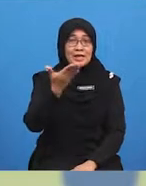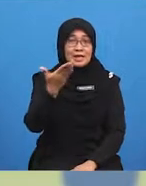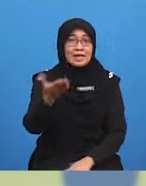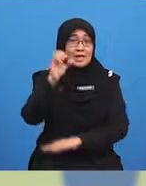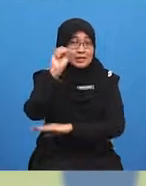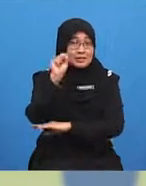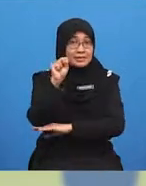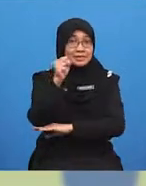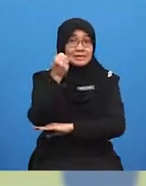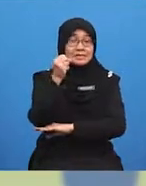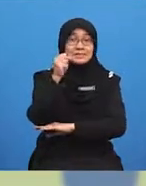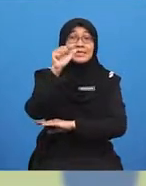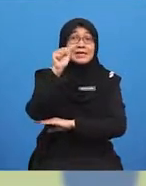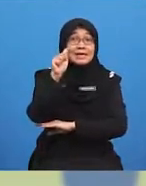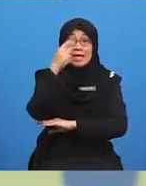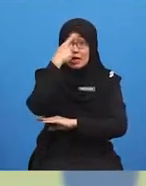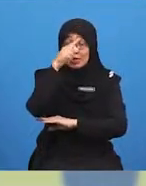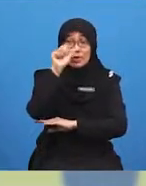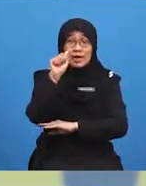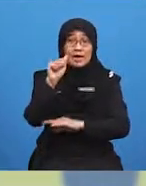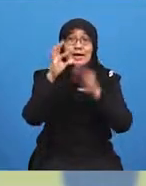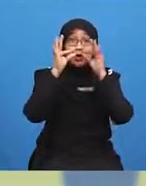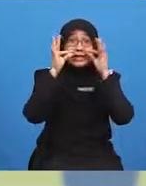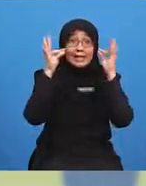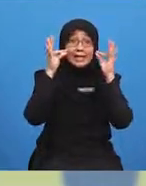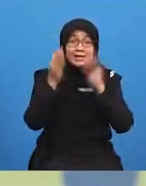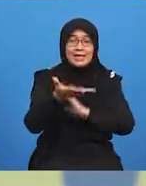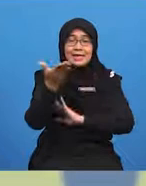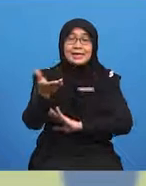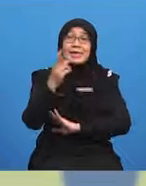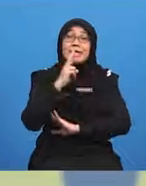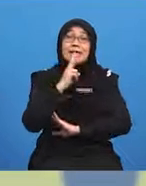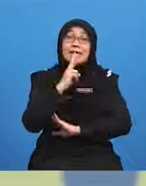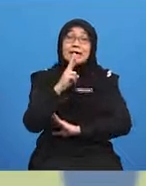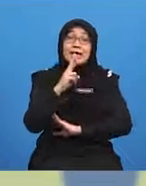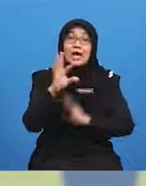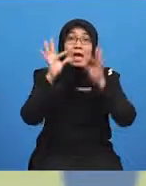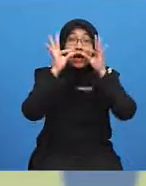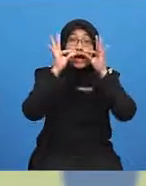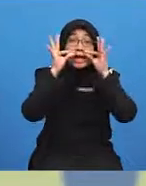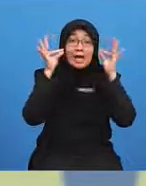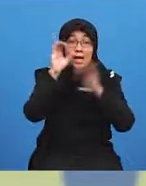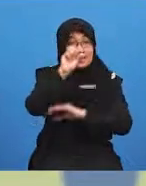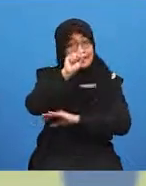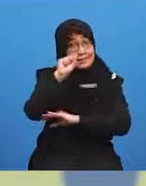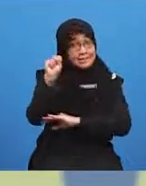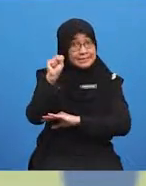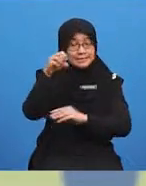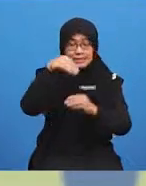there's for a cat, and there are cats in the...